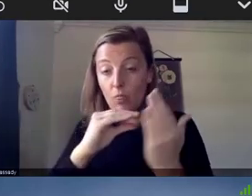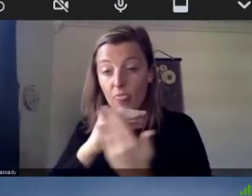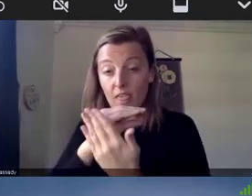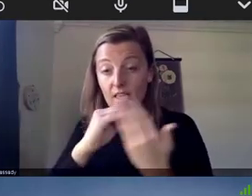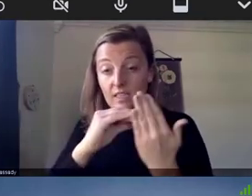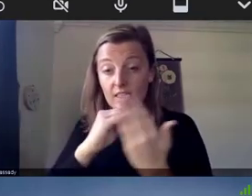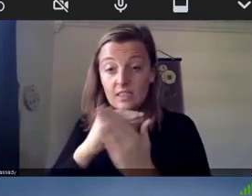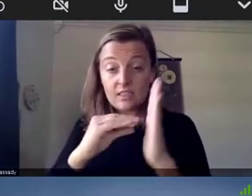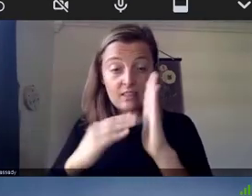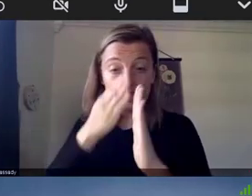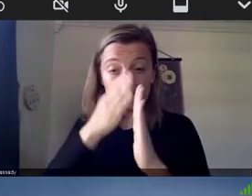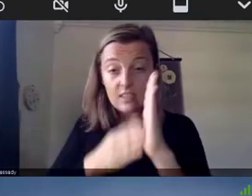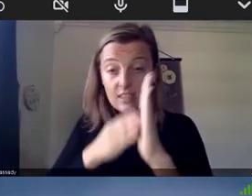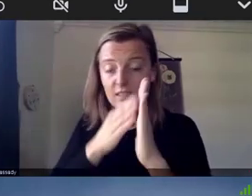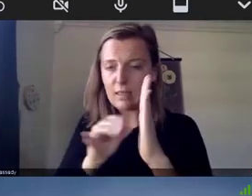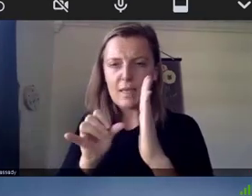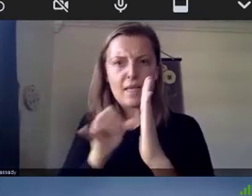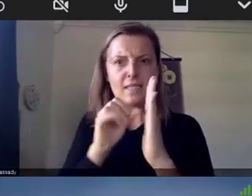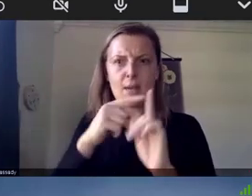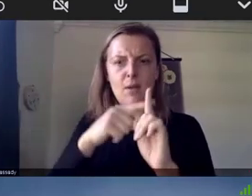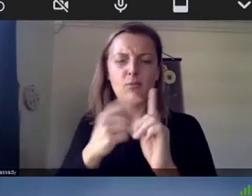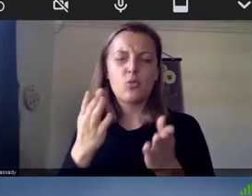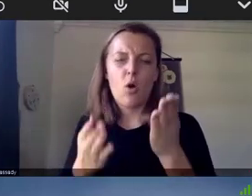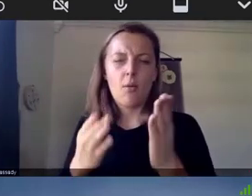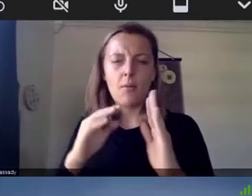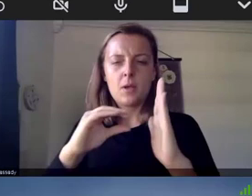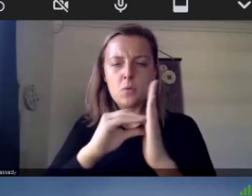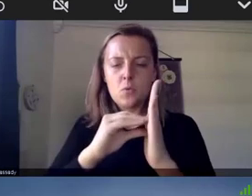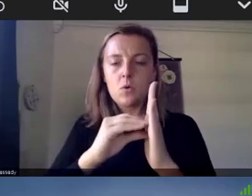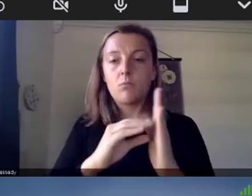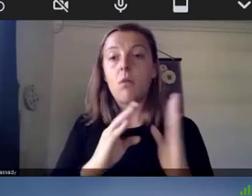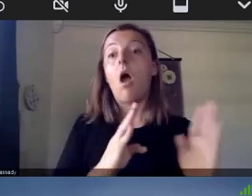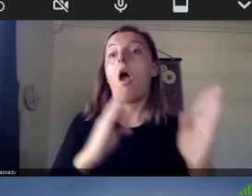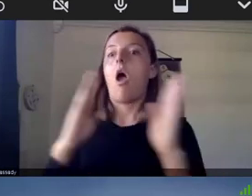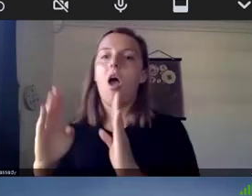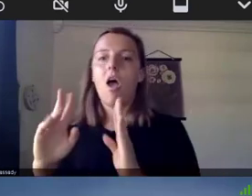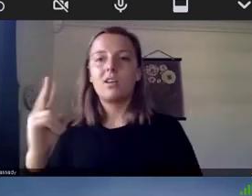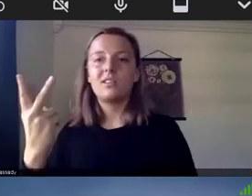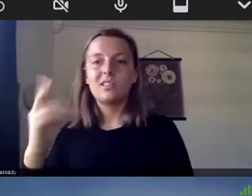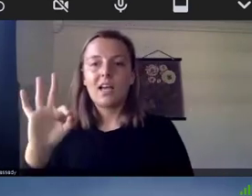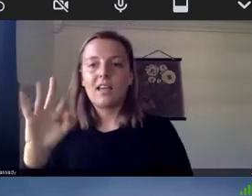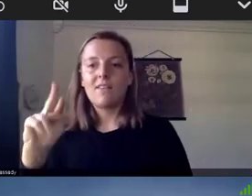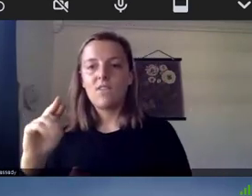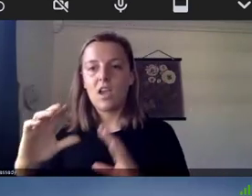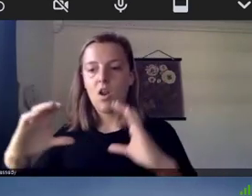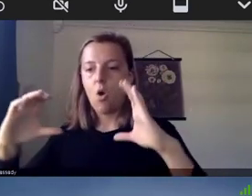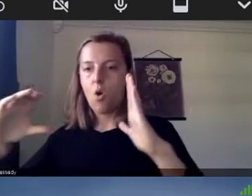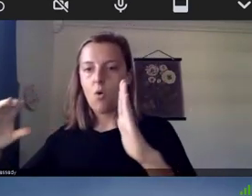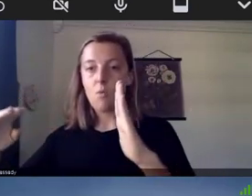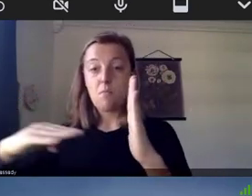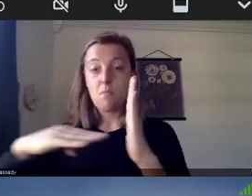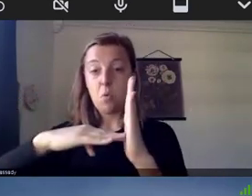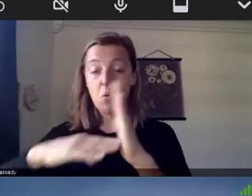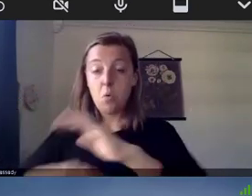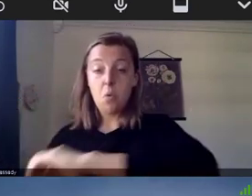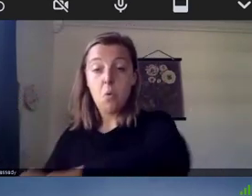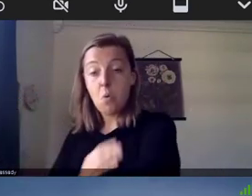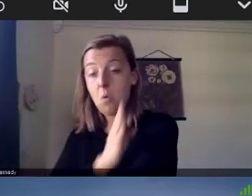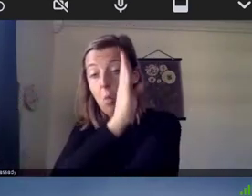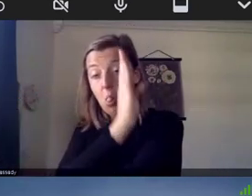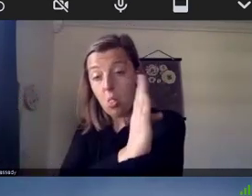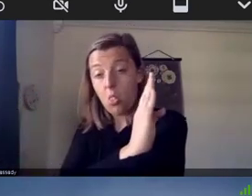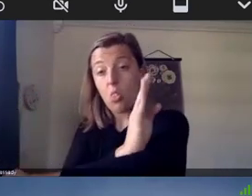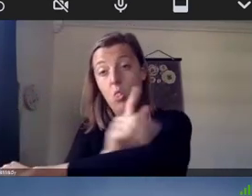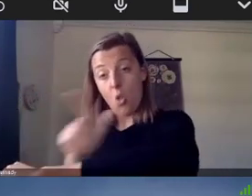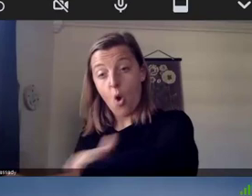higher effectiveness because here we've added more area, and even though each little bit of length we add to the fin,